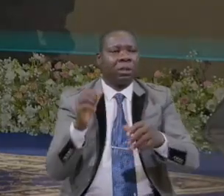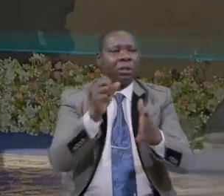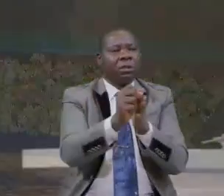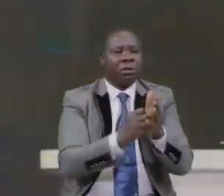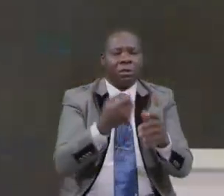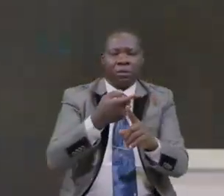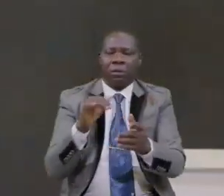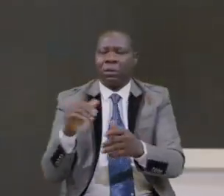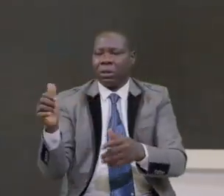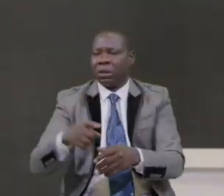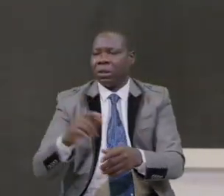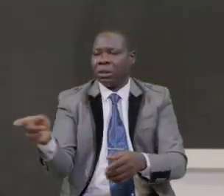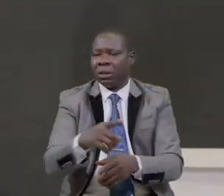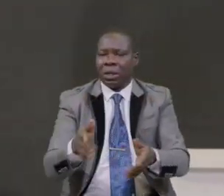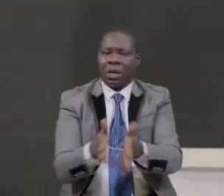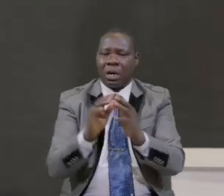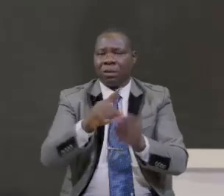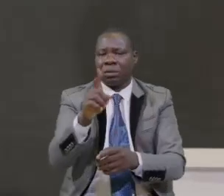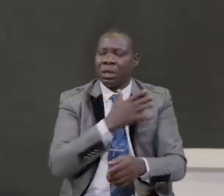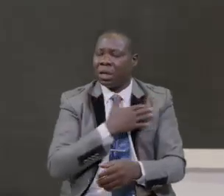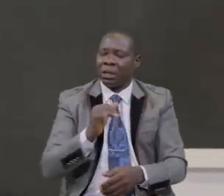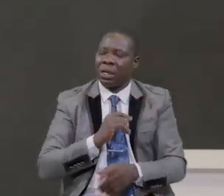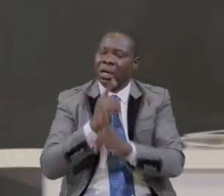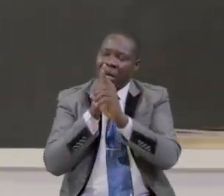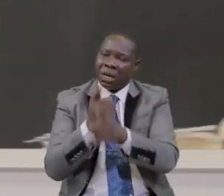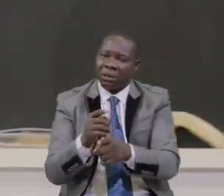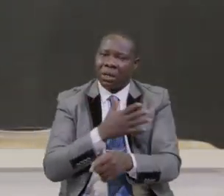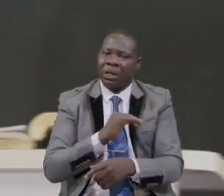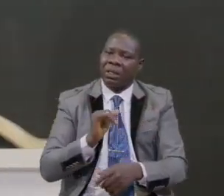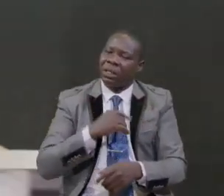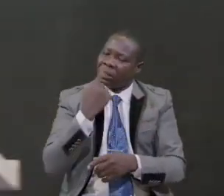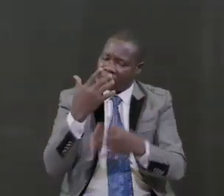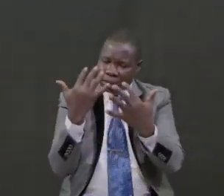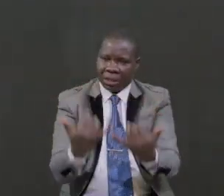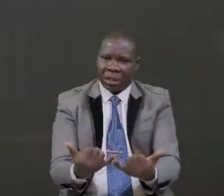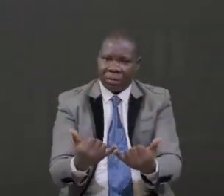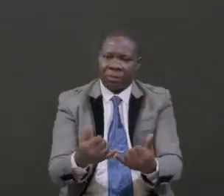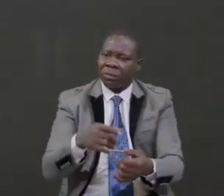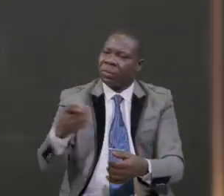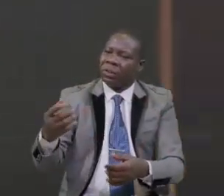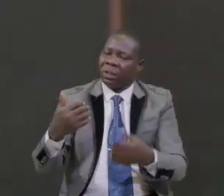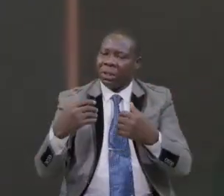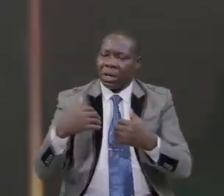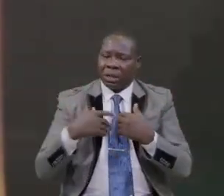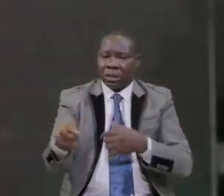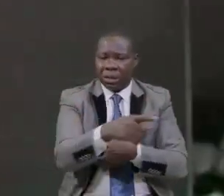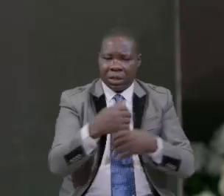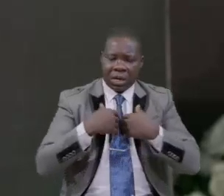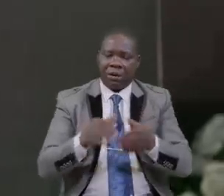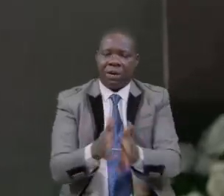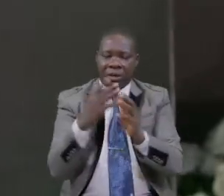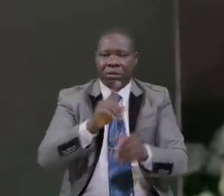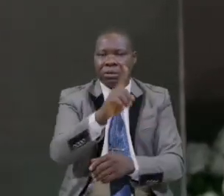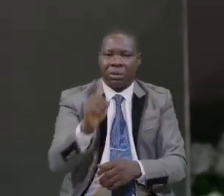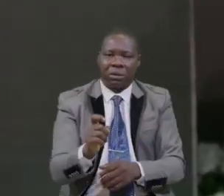question. And I answered, and I said, now, they have asked the question. I said, you know, somebody there, you